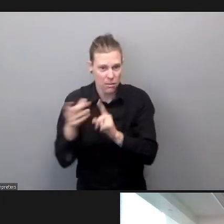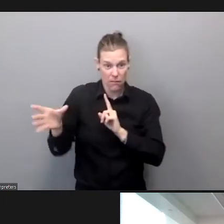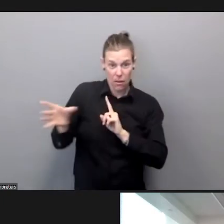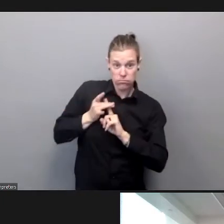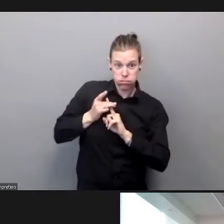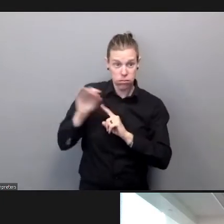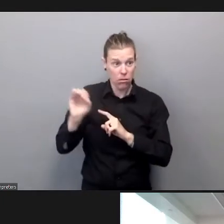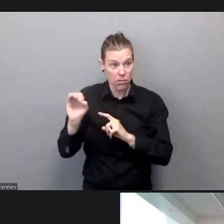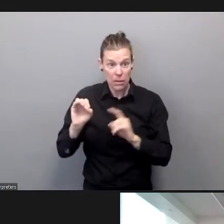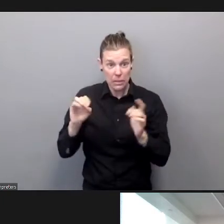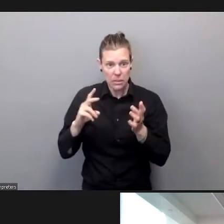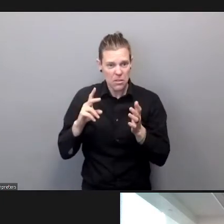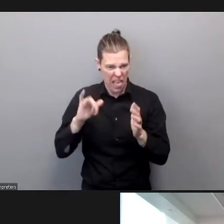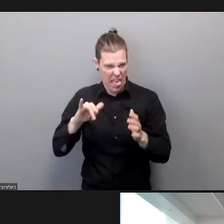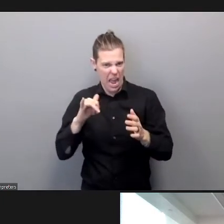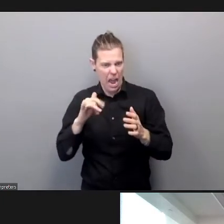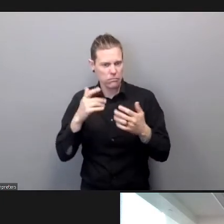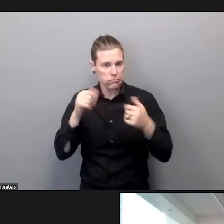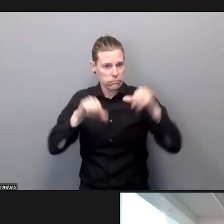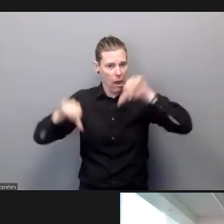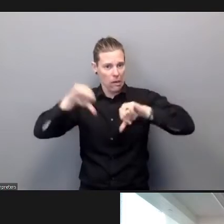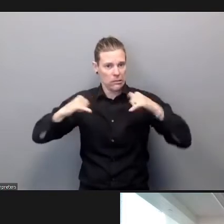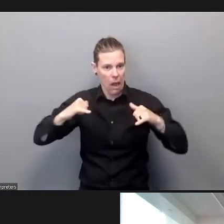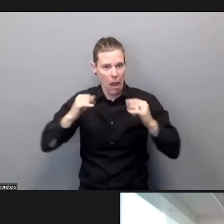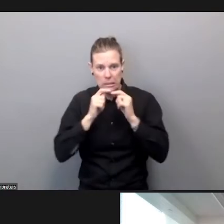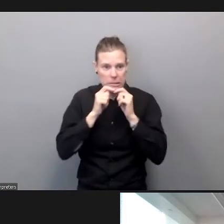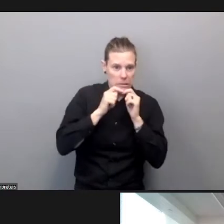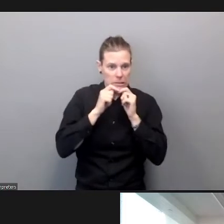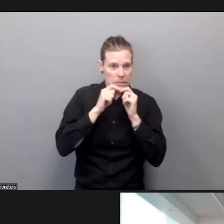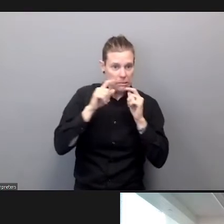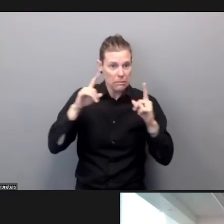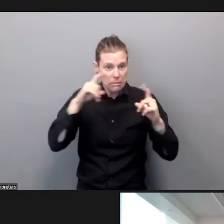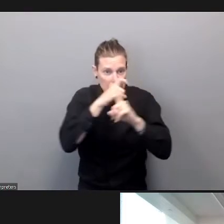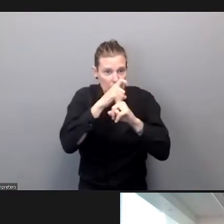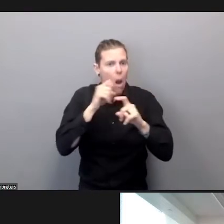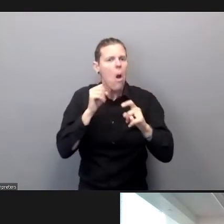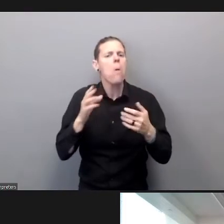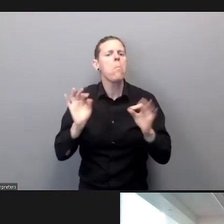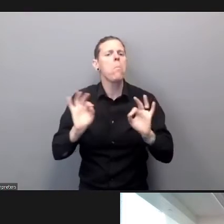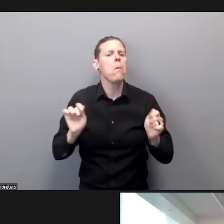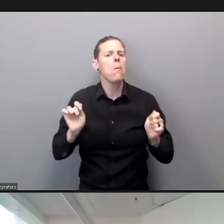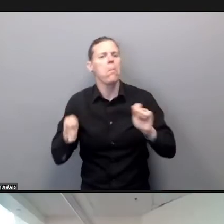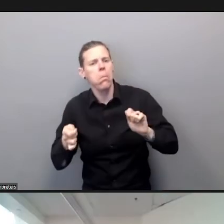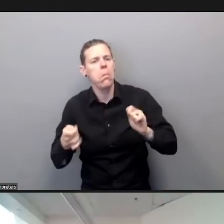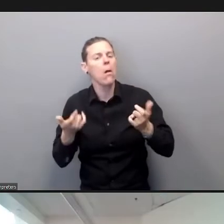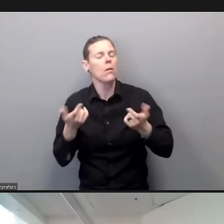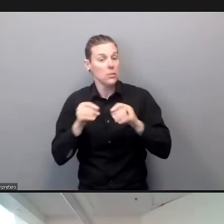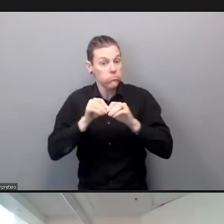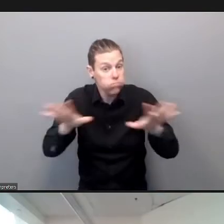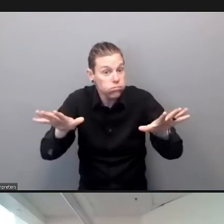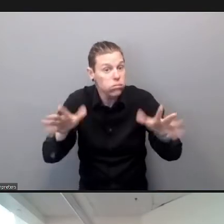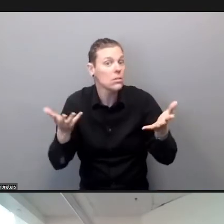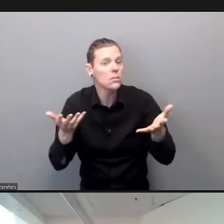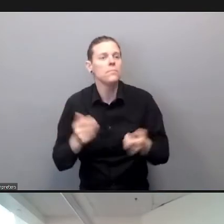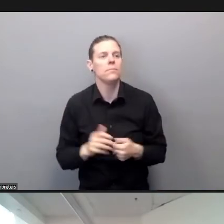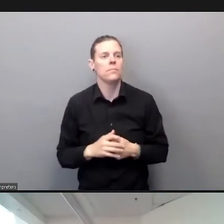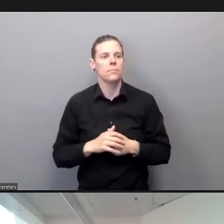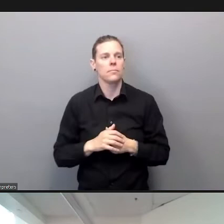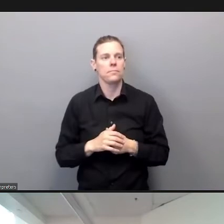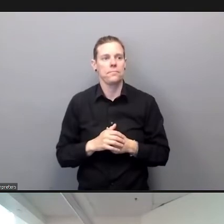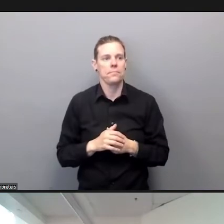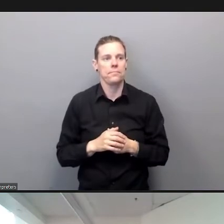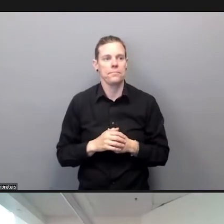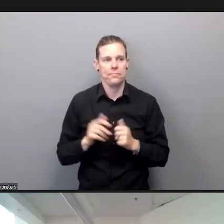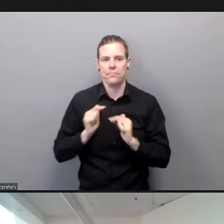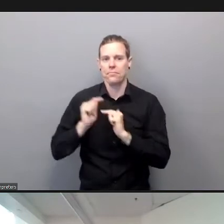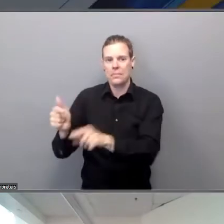of, possibly curbing this potential spread? Yeah, I'm gonna let Christine turn her camera on and jump in, but I